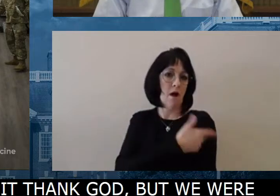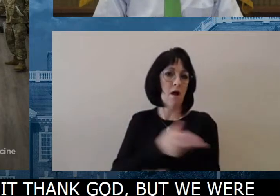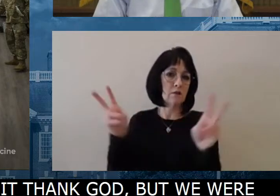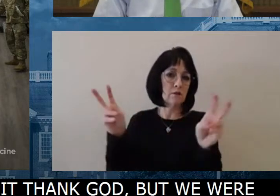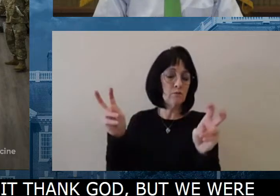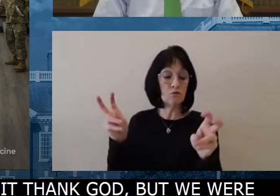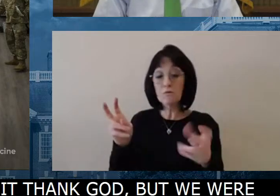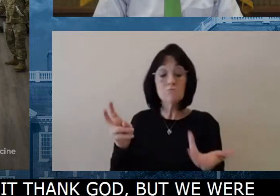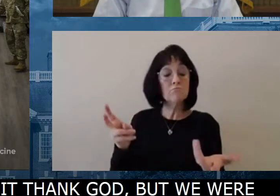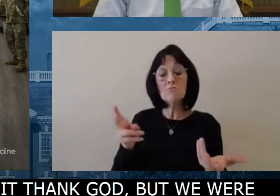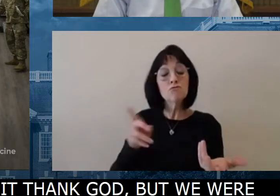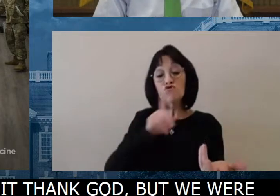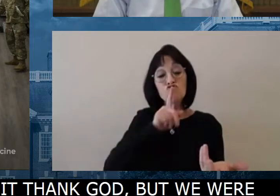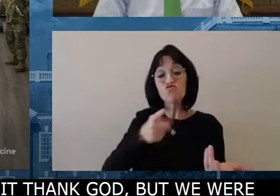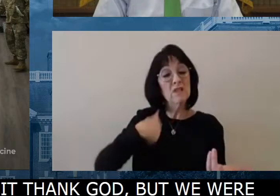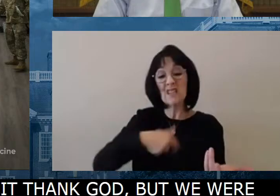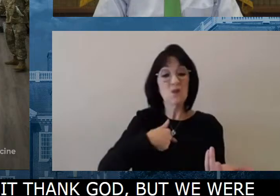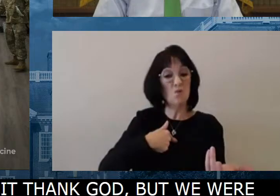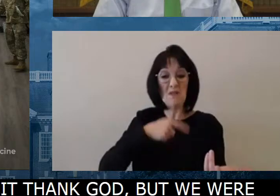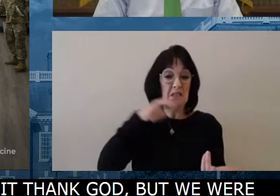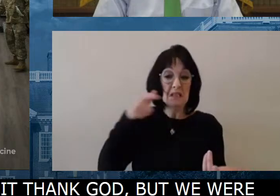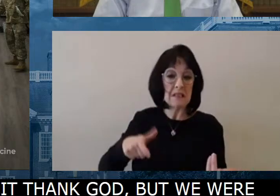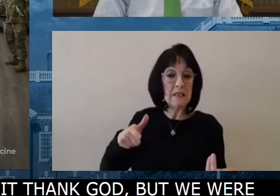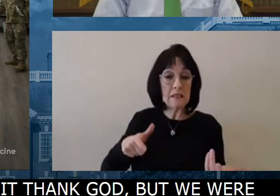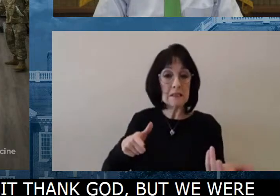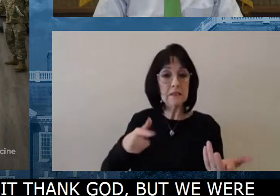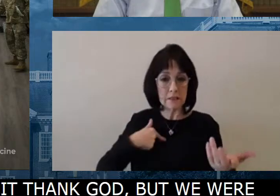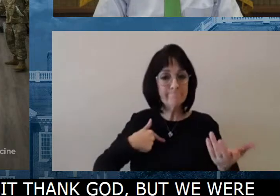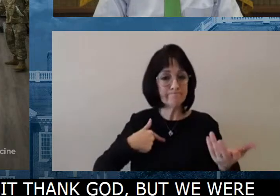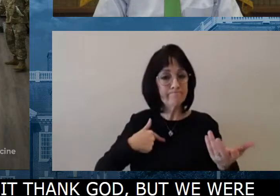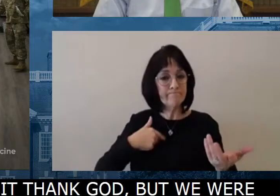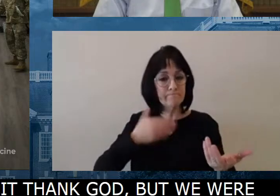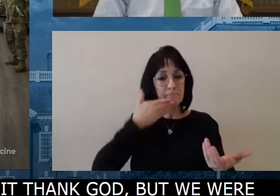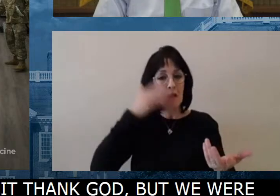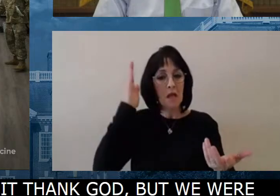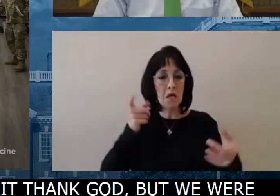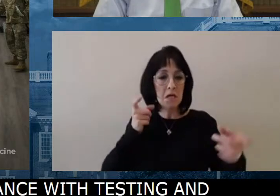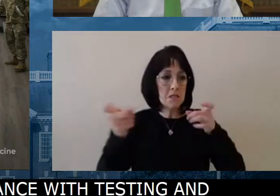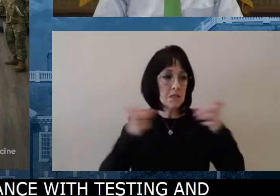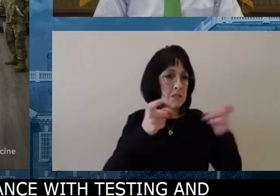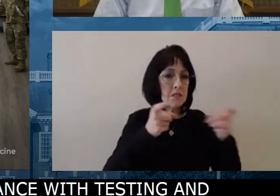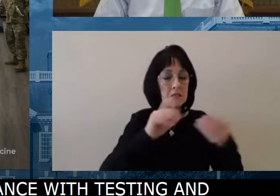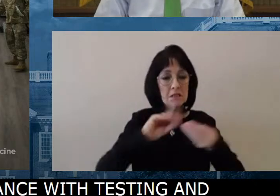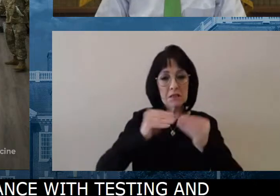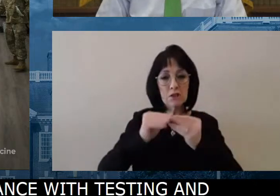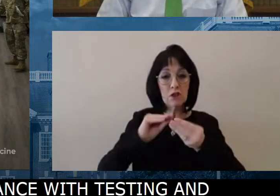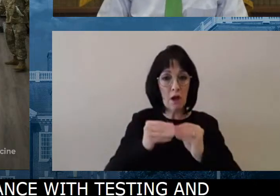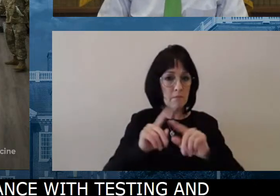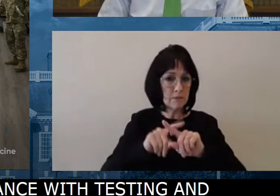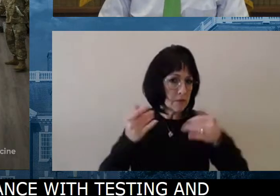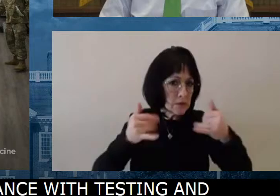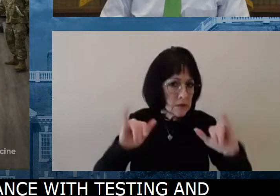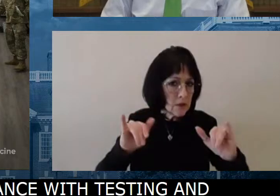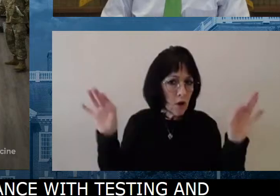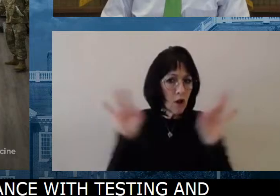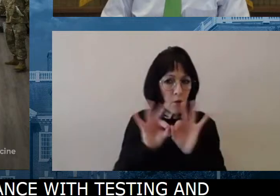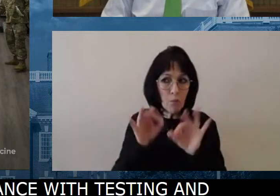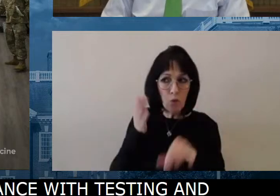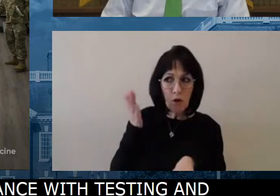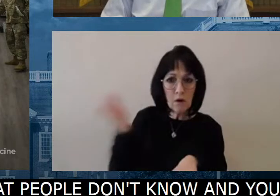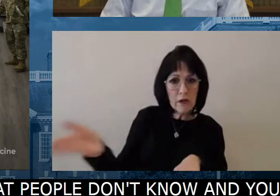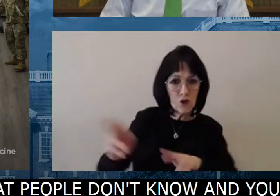about, obviously you touched on it briefly, is the records management. So incredibly important as you put into